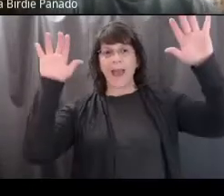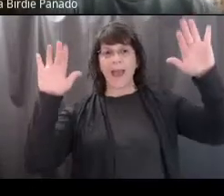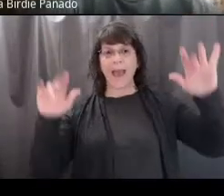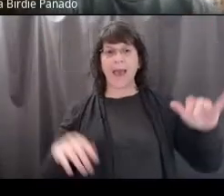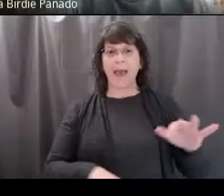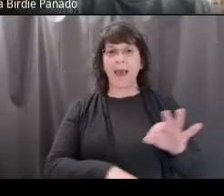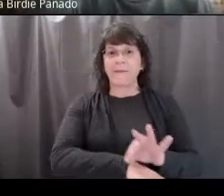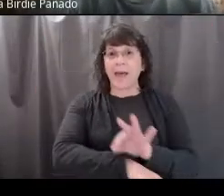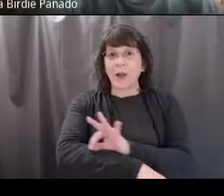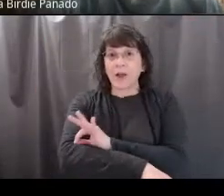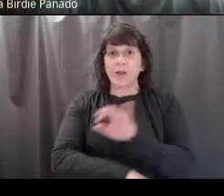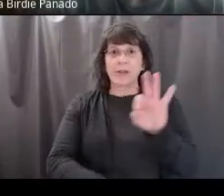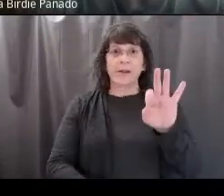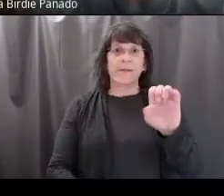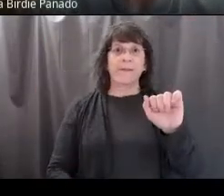feathers.